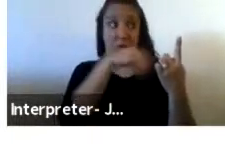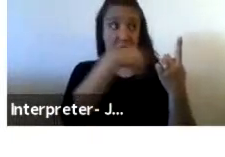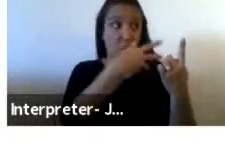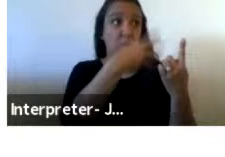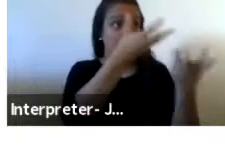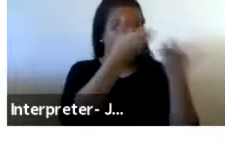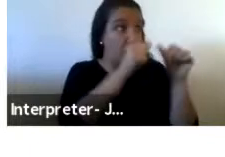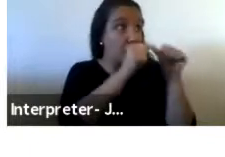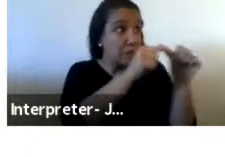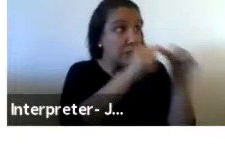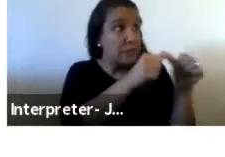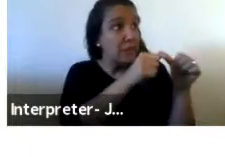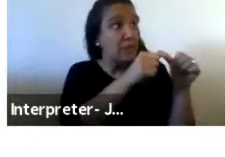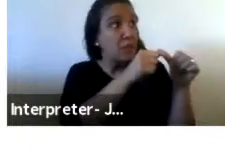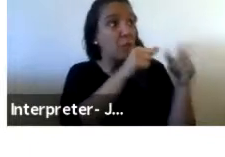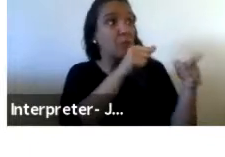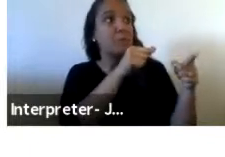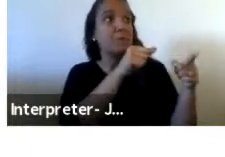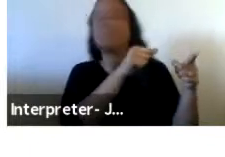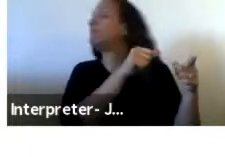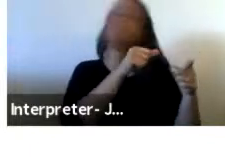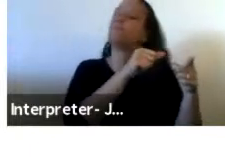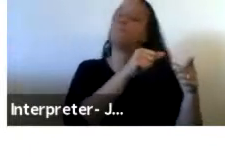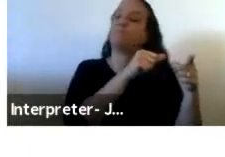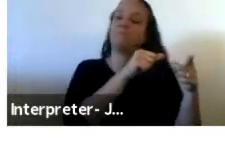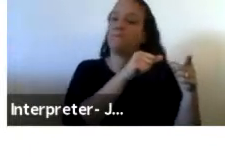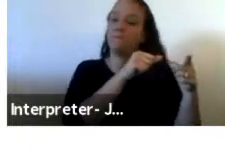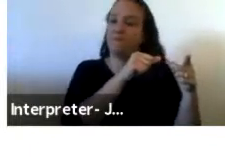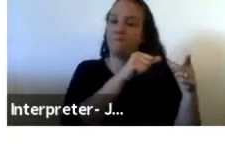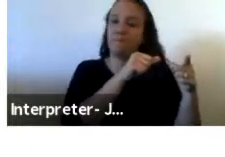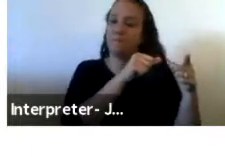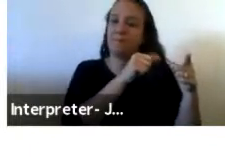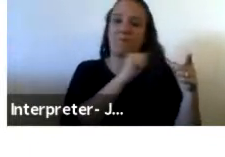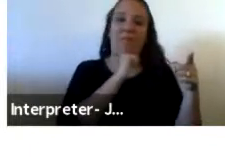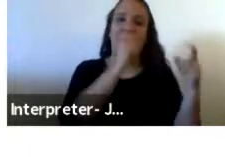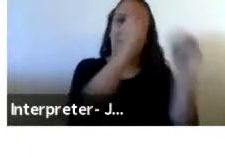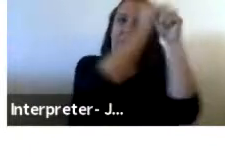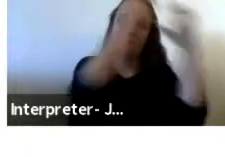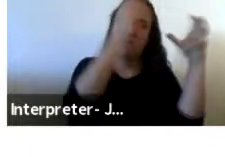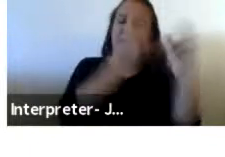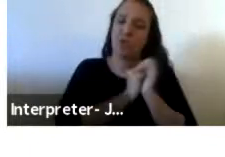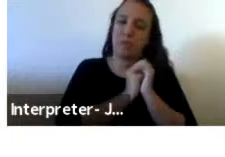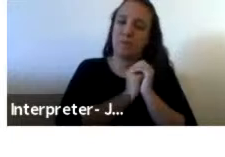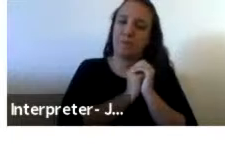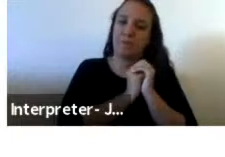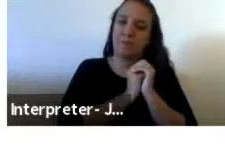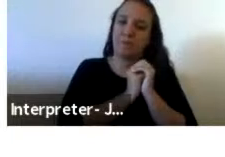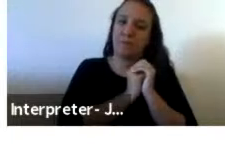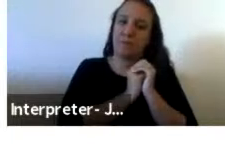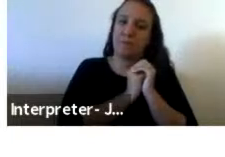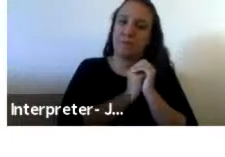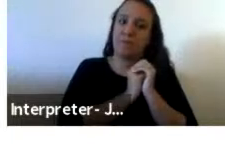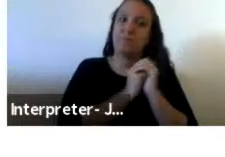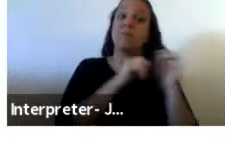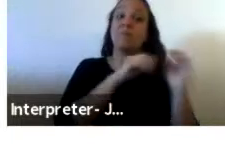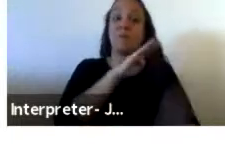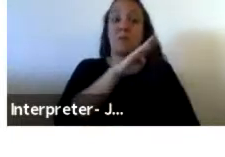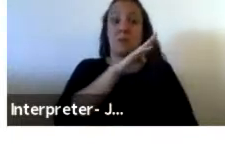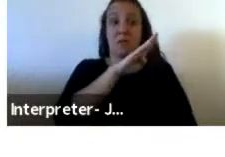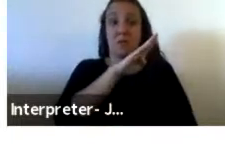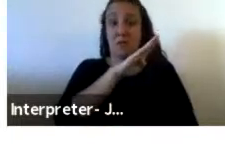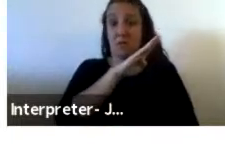success, but they didn't have the vision. They didn't have that mindset. And what they wanted to do was that they wanted to be Blockbuster's